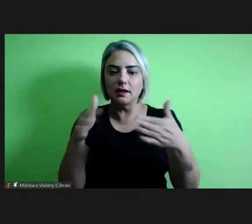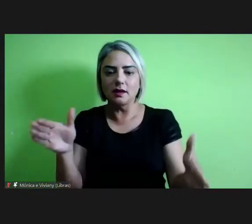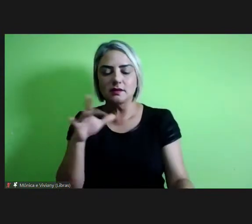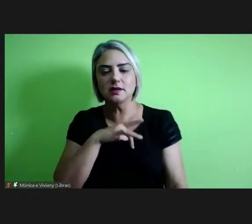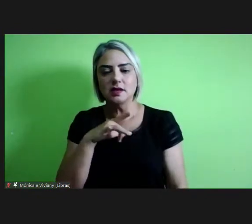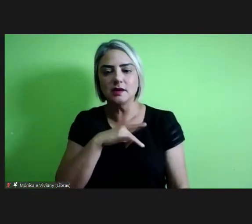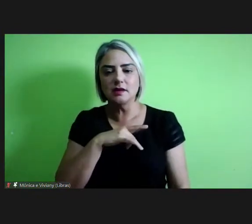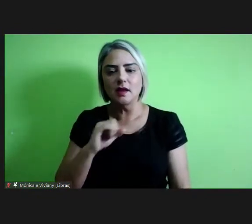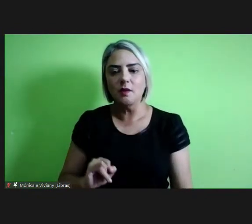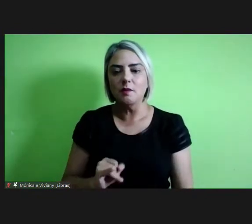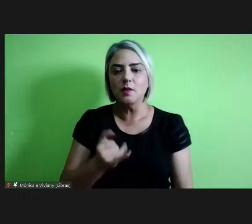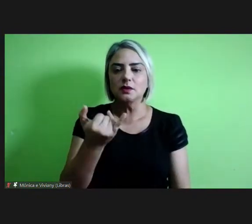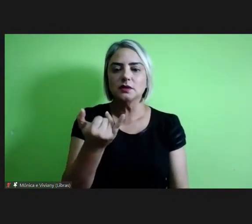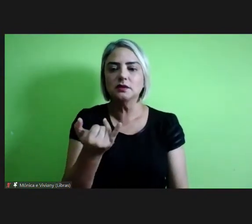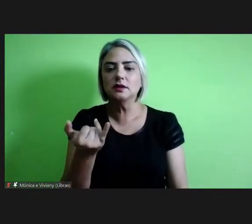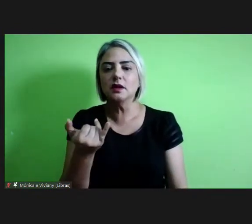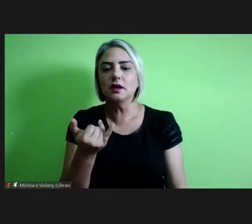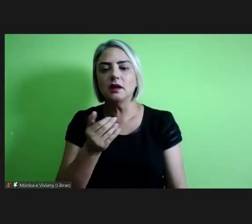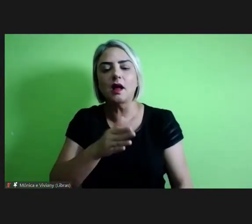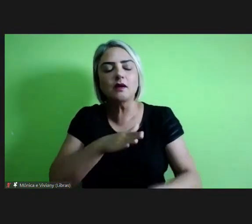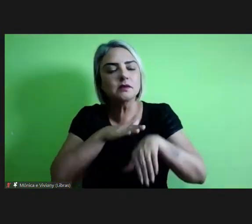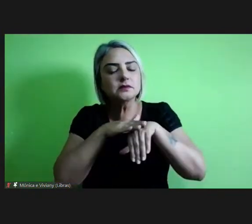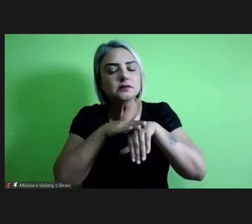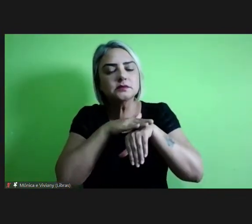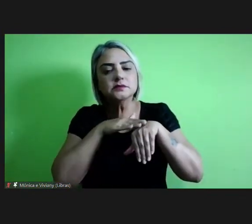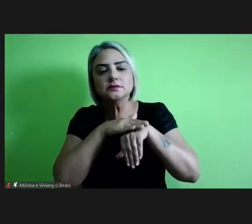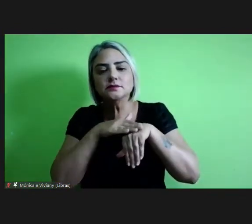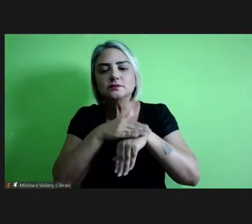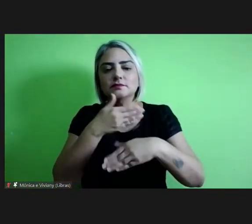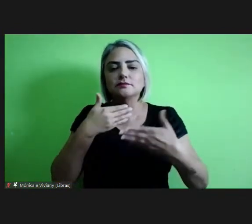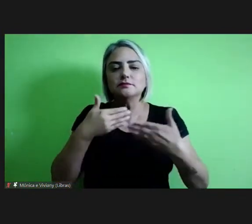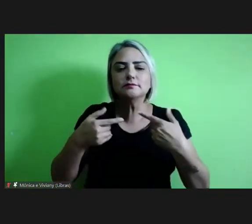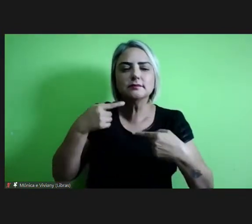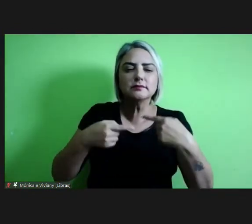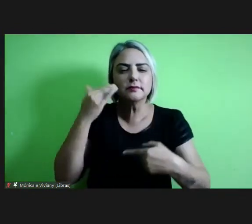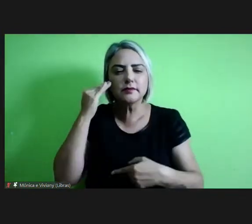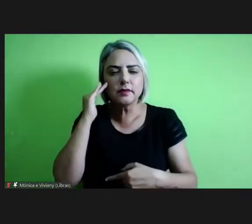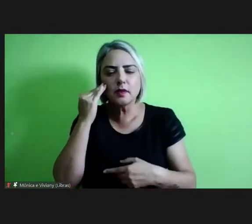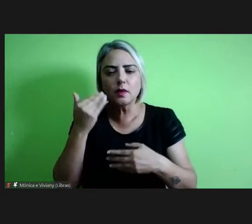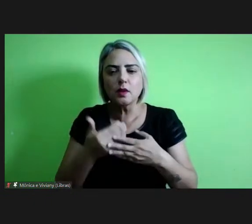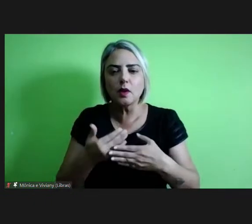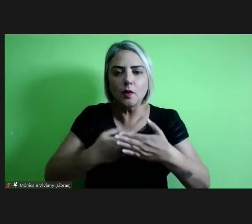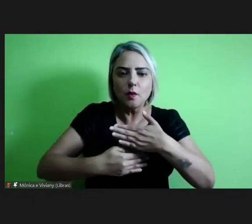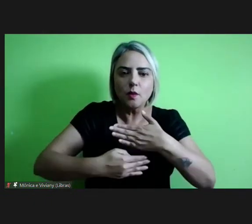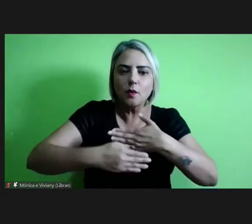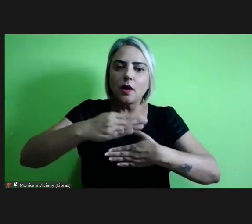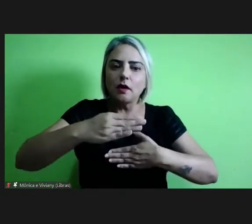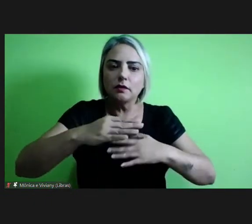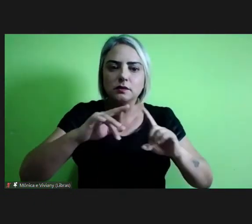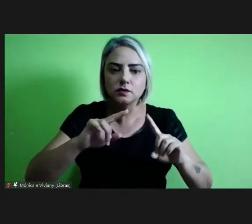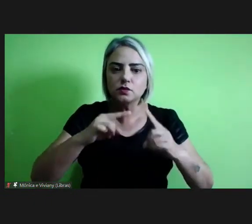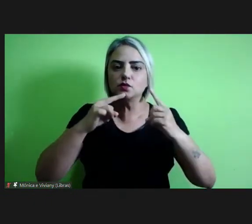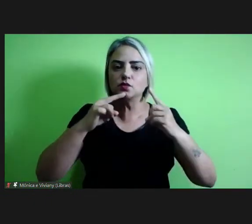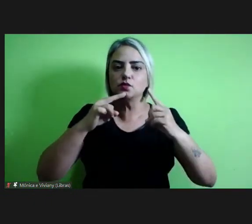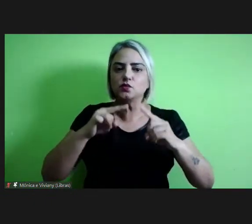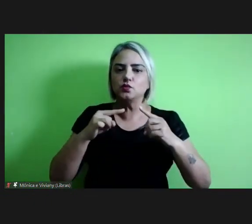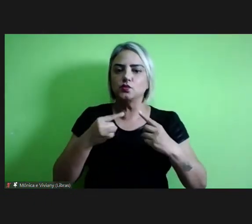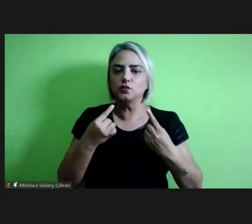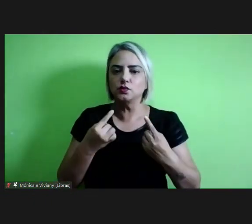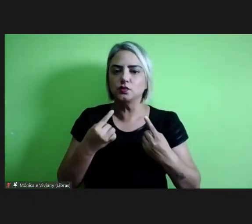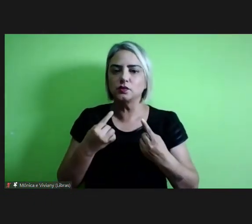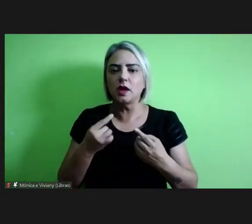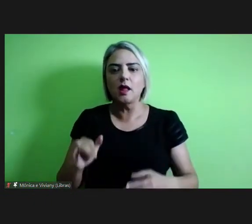And yesterday we had the opportunity to talk and understand about the advances